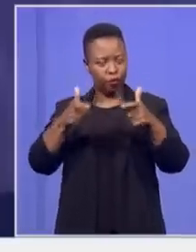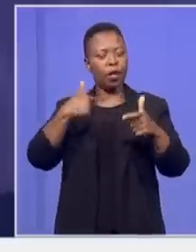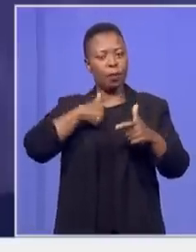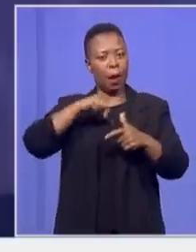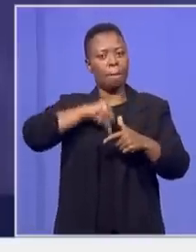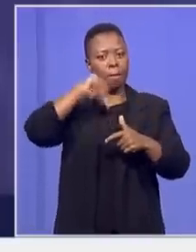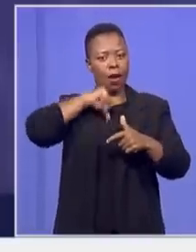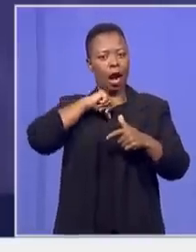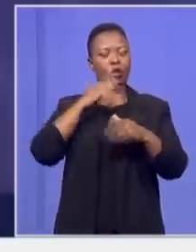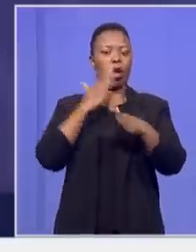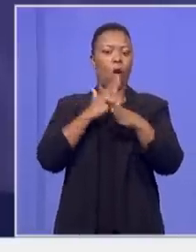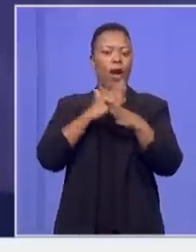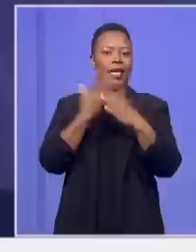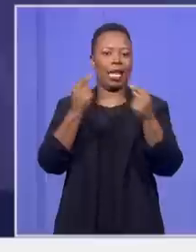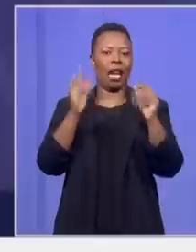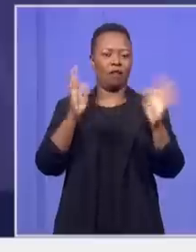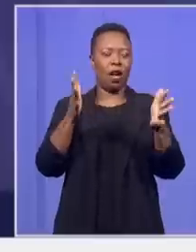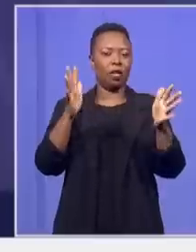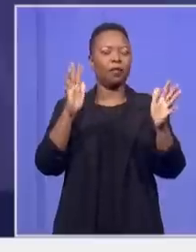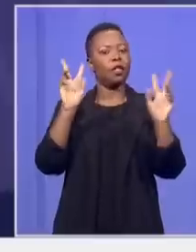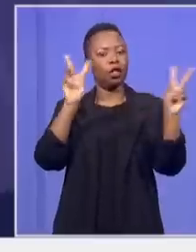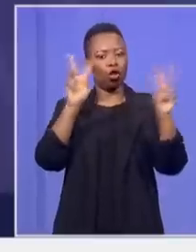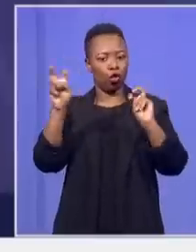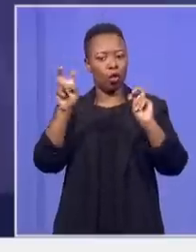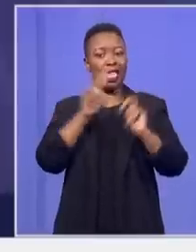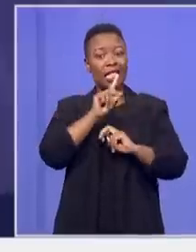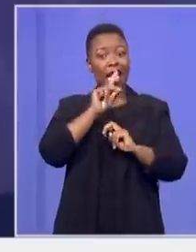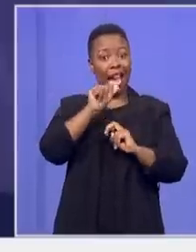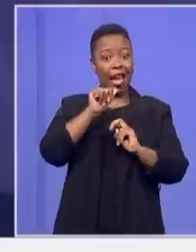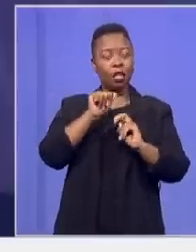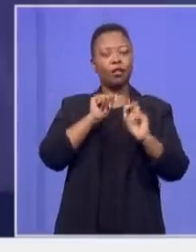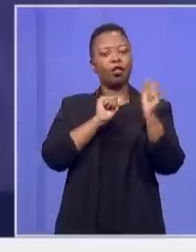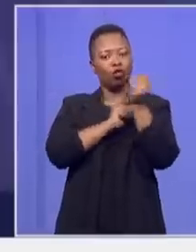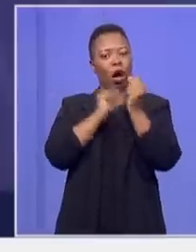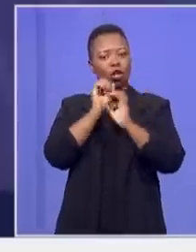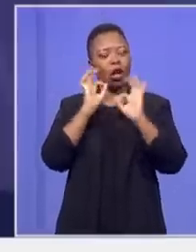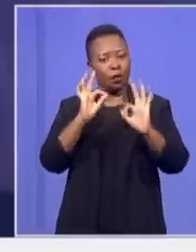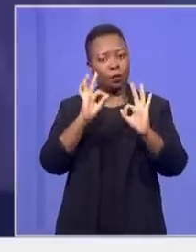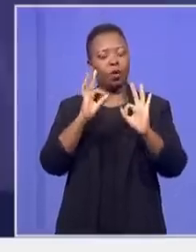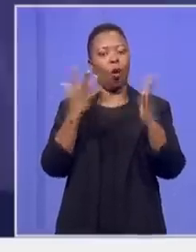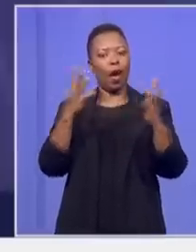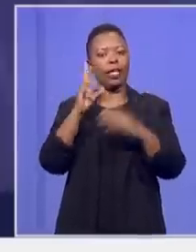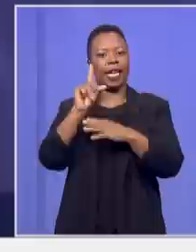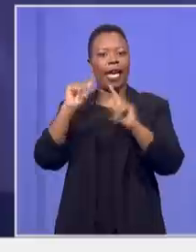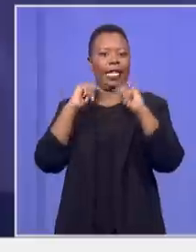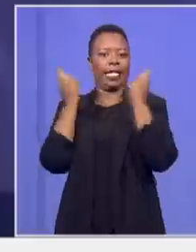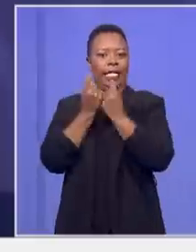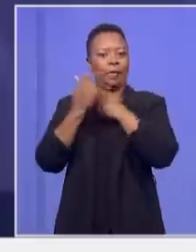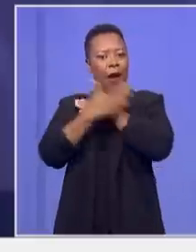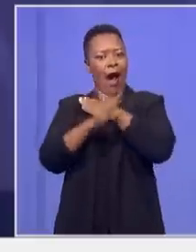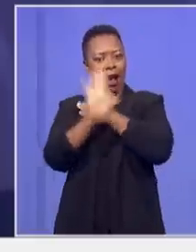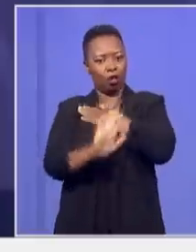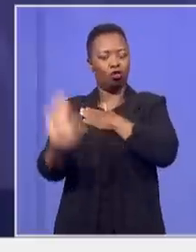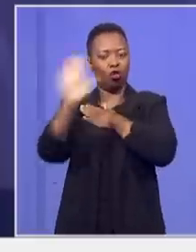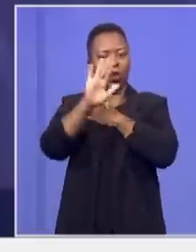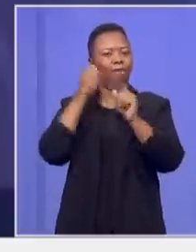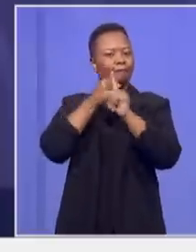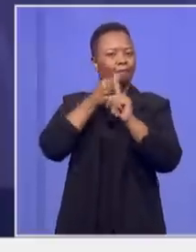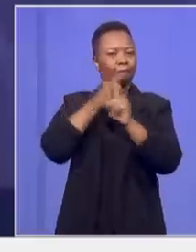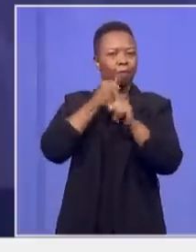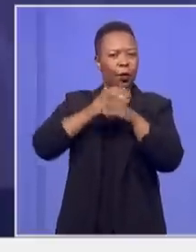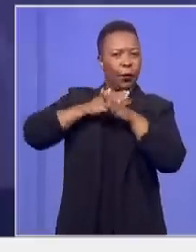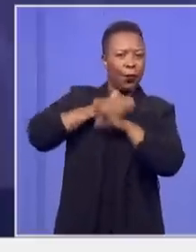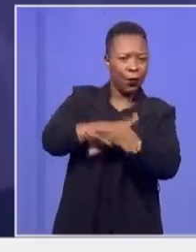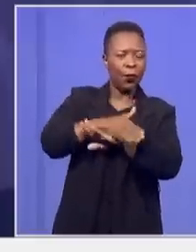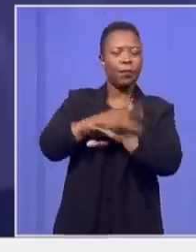done on this issue by DA structures and DA teams around the country in fighting relentlessly and